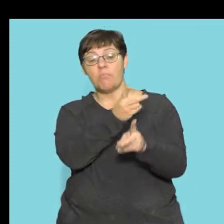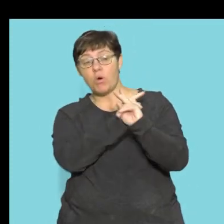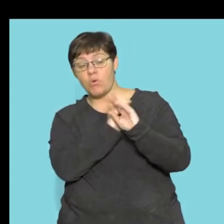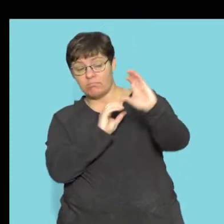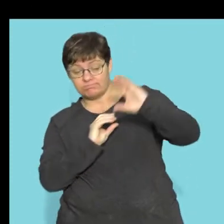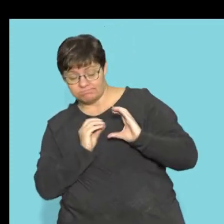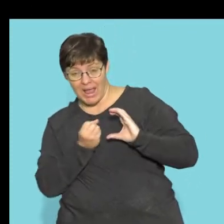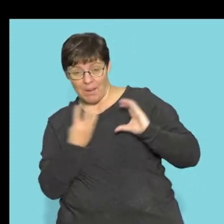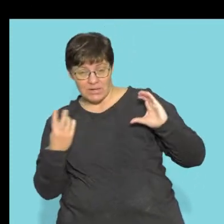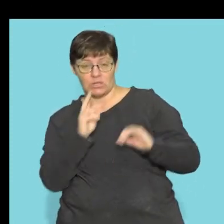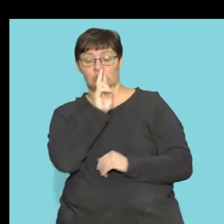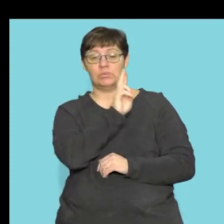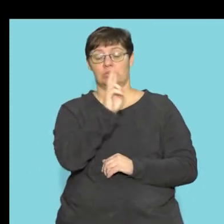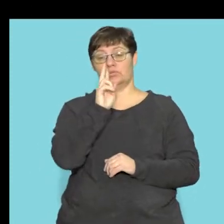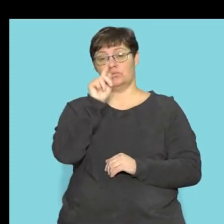need to borrow is